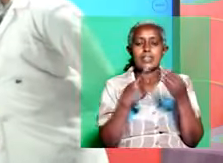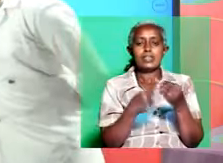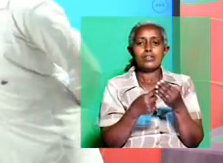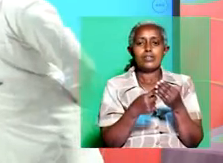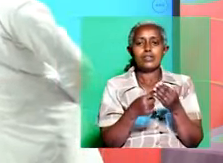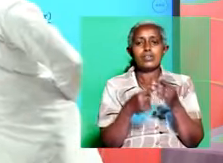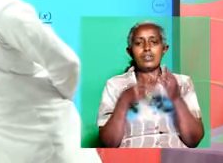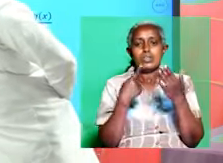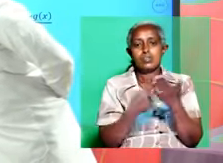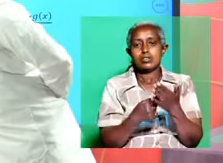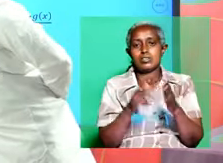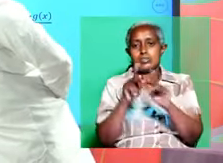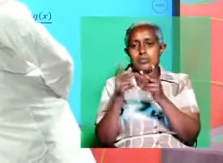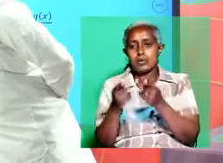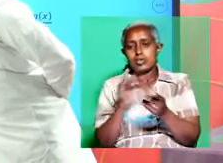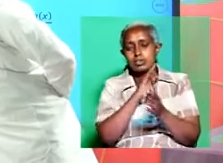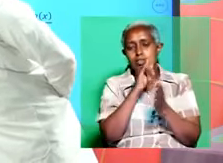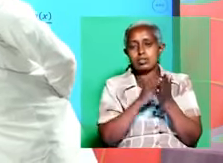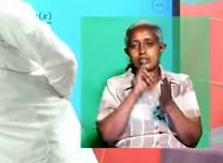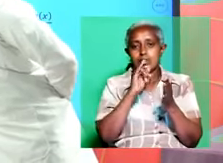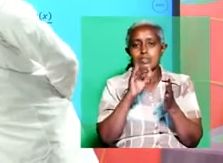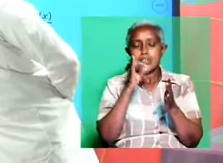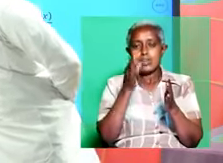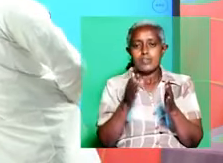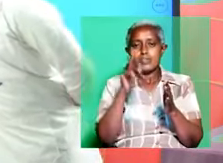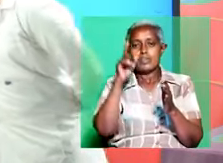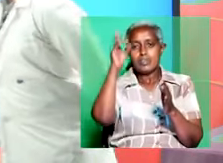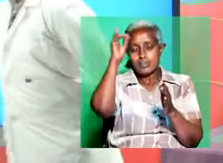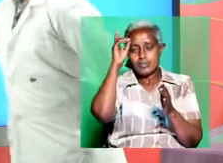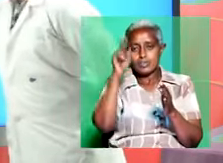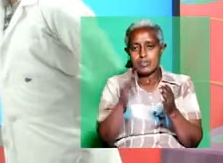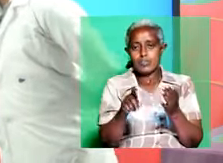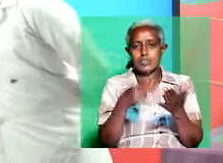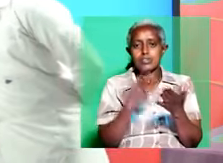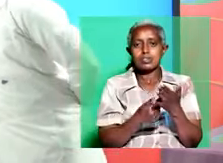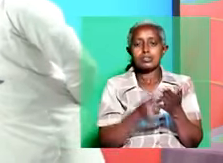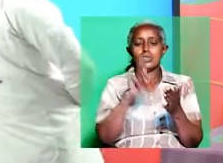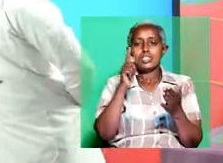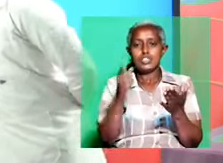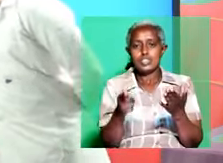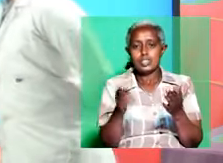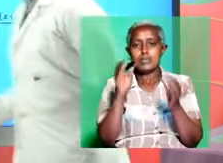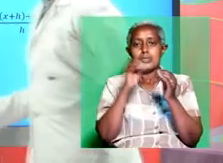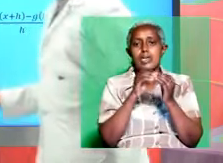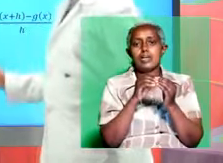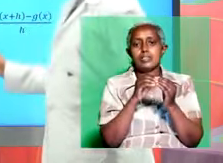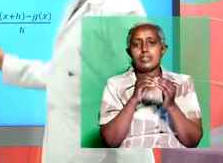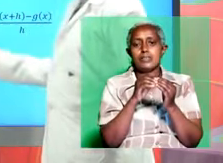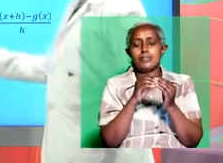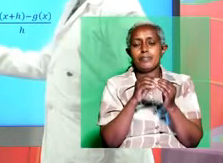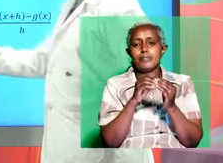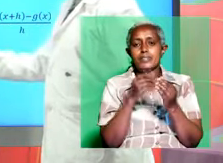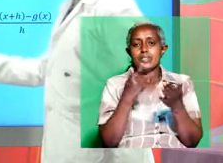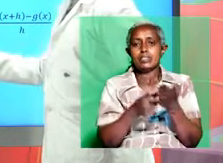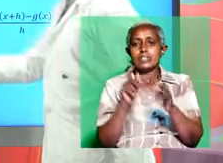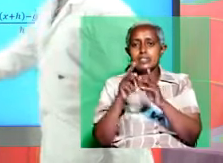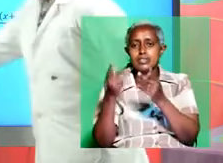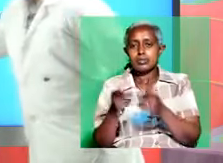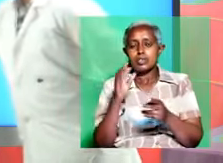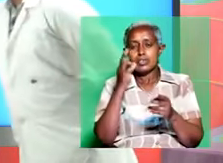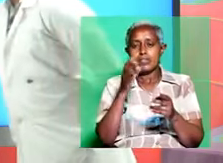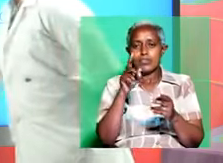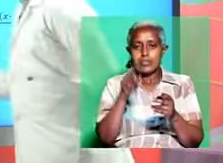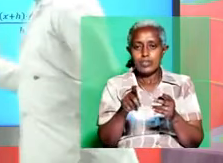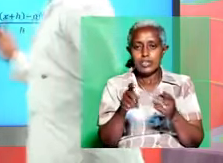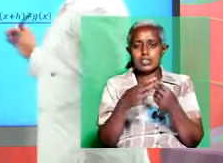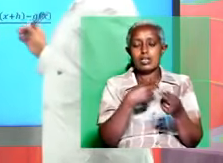Therefore, you'll have this one. This part is, it is f derivative of x. This one, it is g, plus this part, it is f